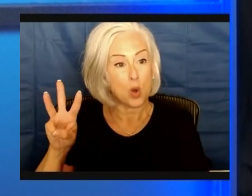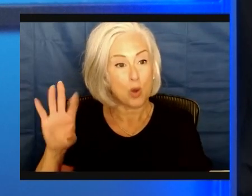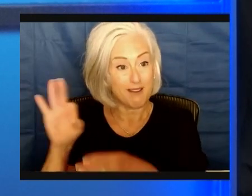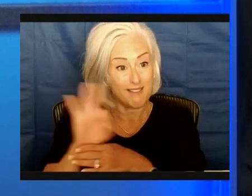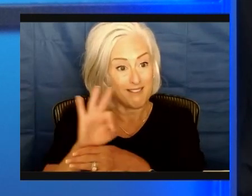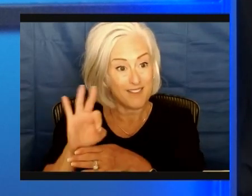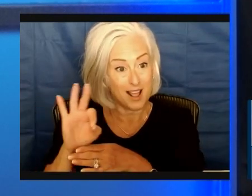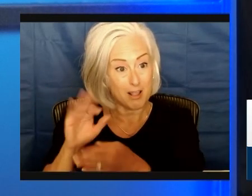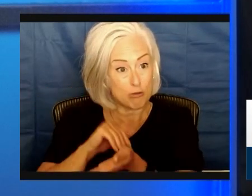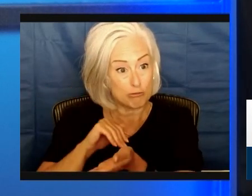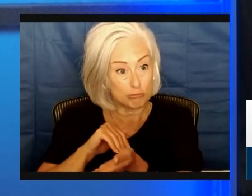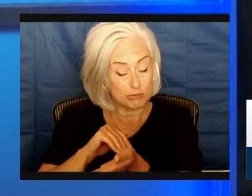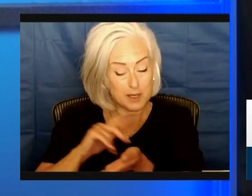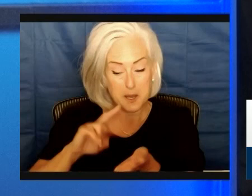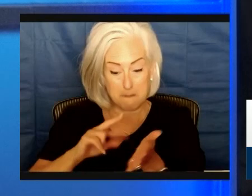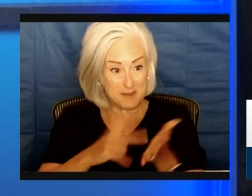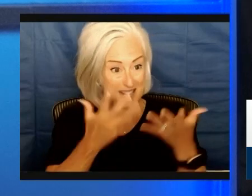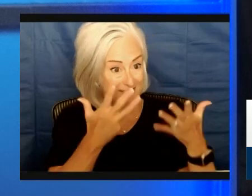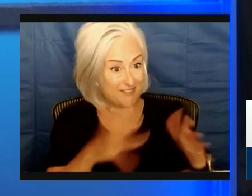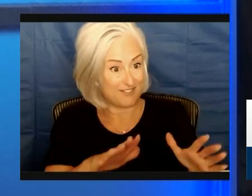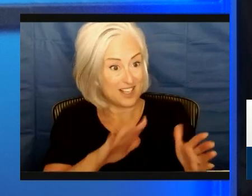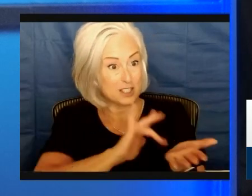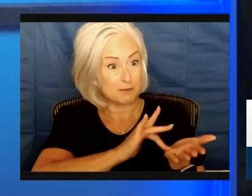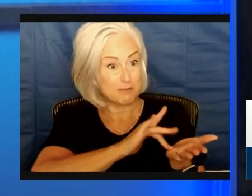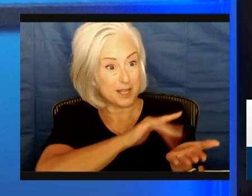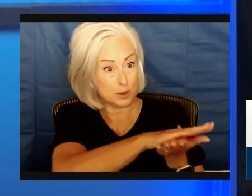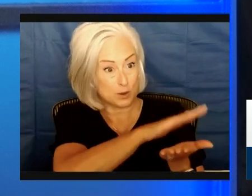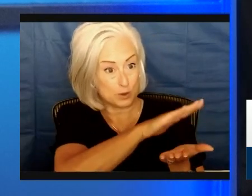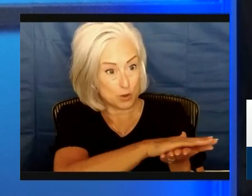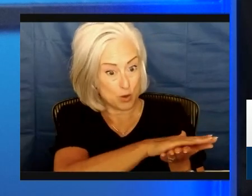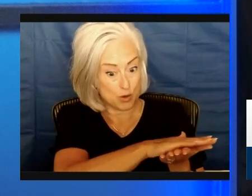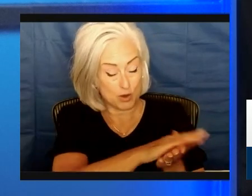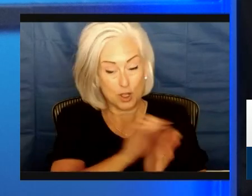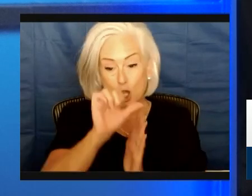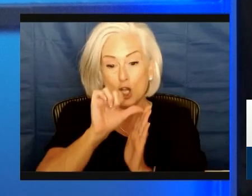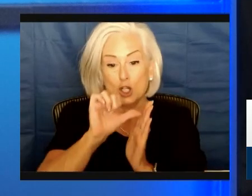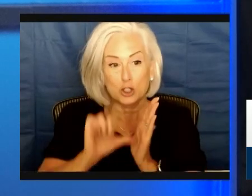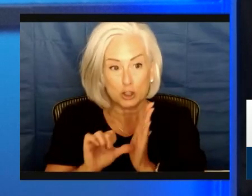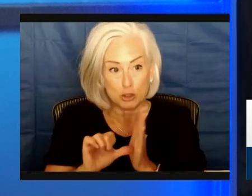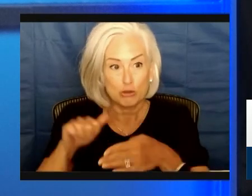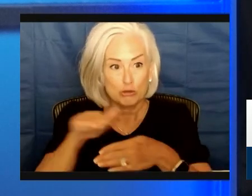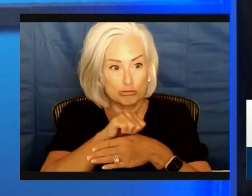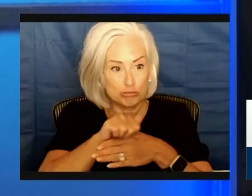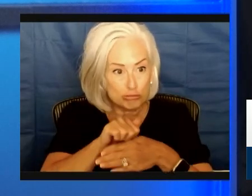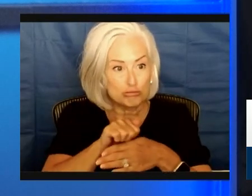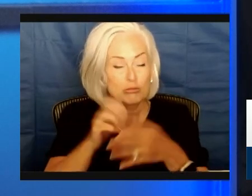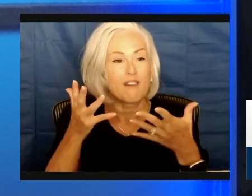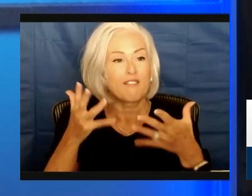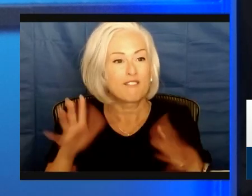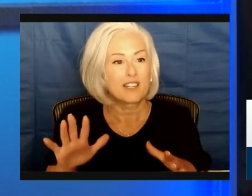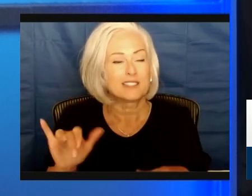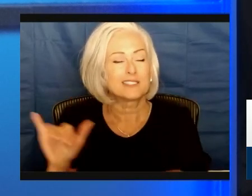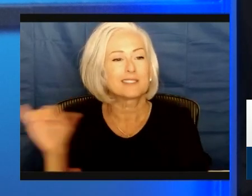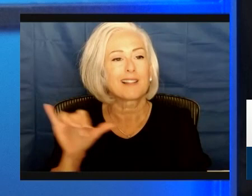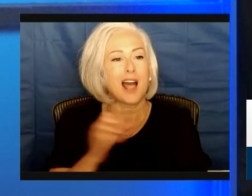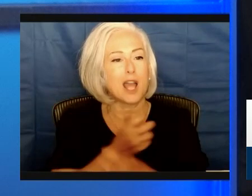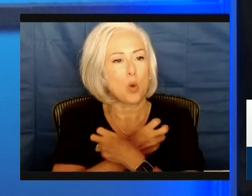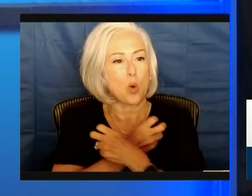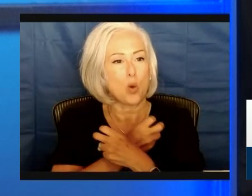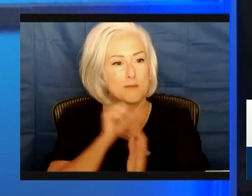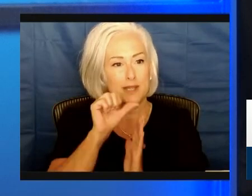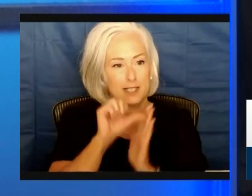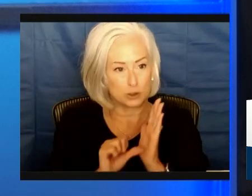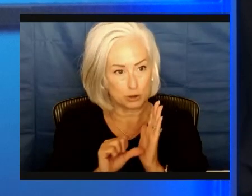medical school. They've completed a surgical residency in a particular field, such as orthopedic surgery. And then after